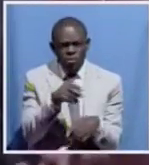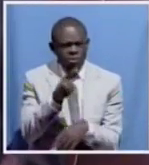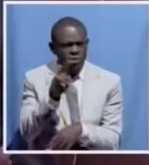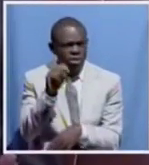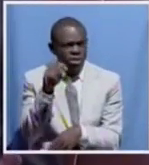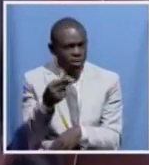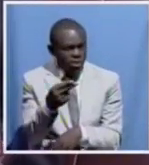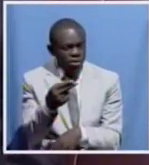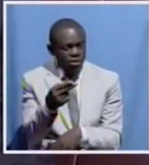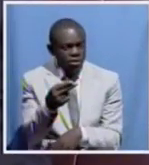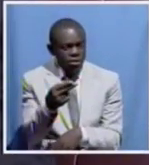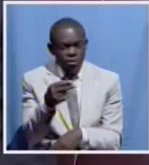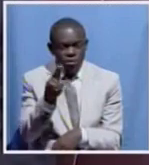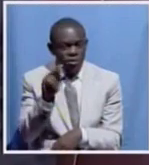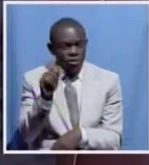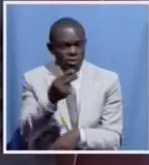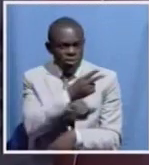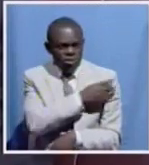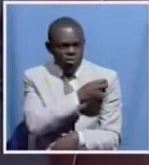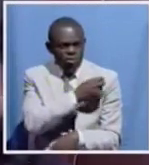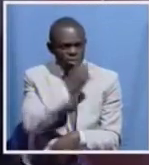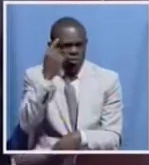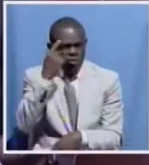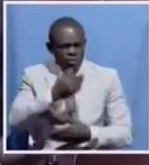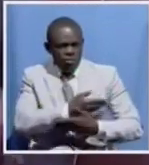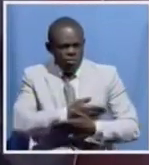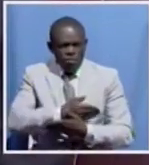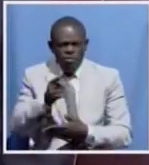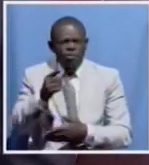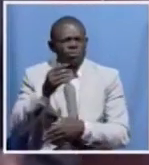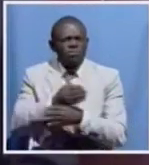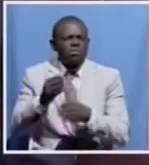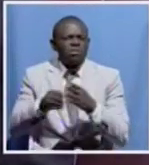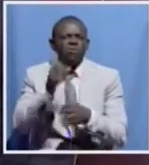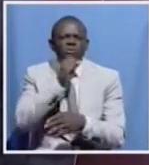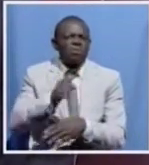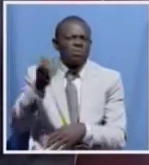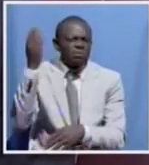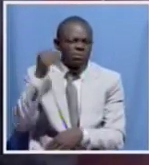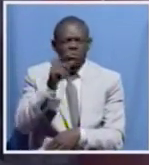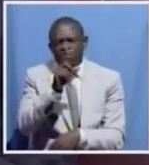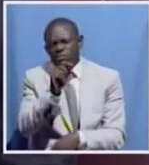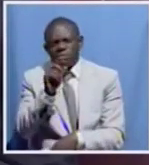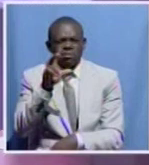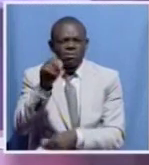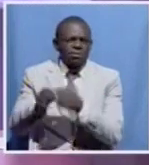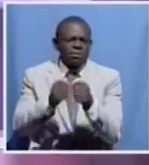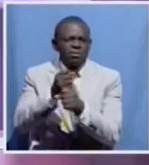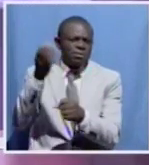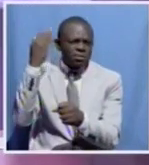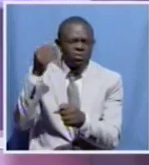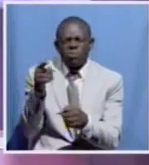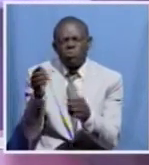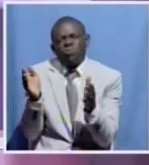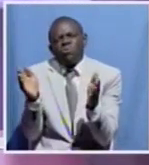20, 30 years ago to take care of at least 50 babies. But now that number has doubled, meaning there is a lot